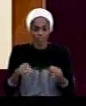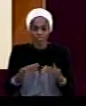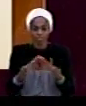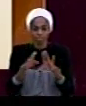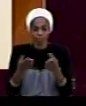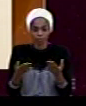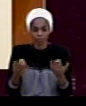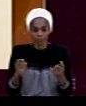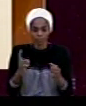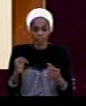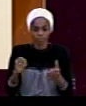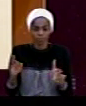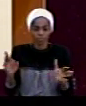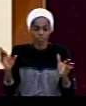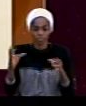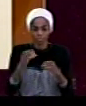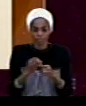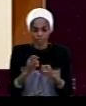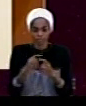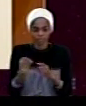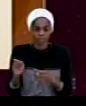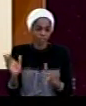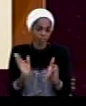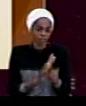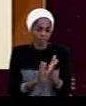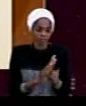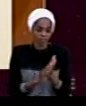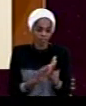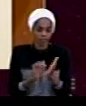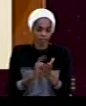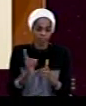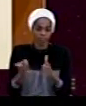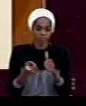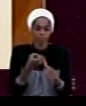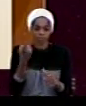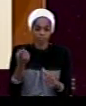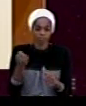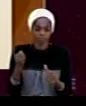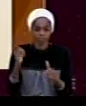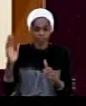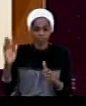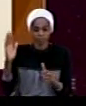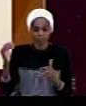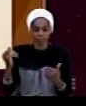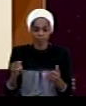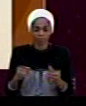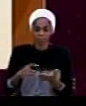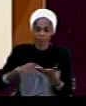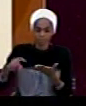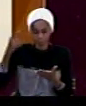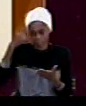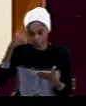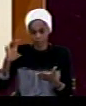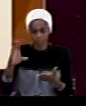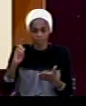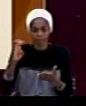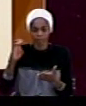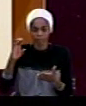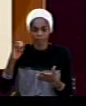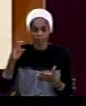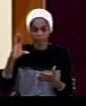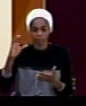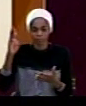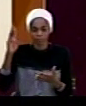That was just the first testimony. Now, they checked through my documents and found that there was a transcript I needed to